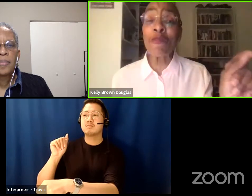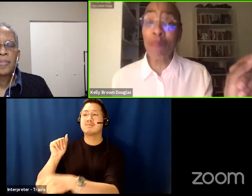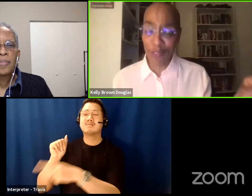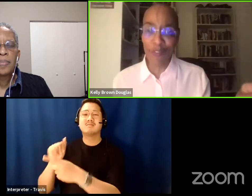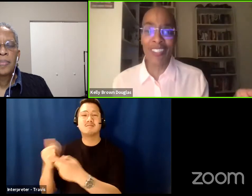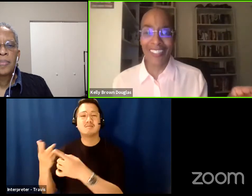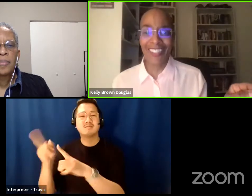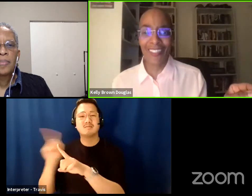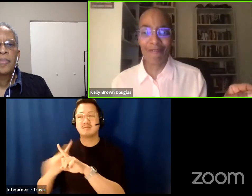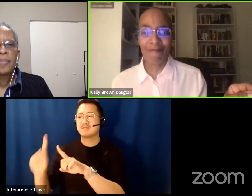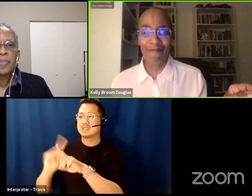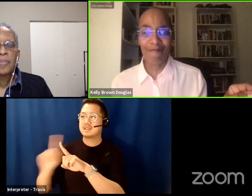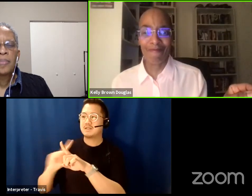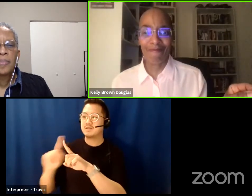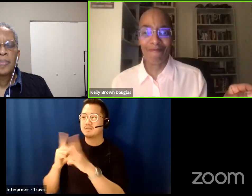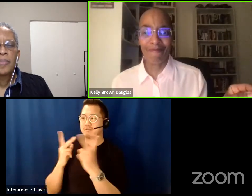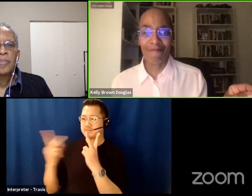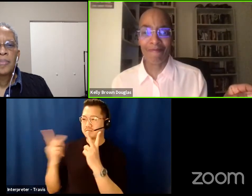constructs of privilege